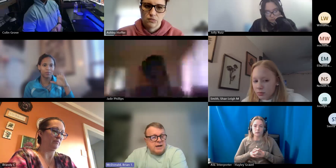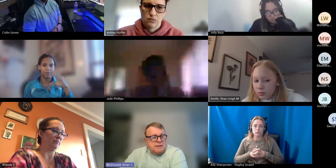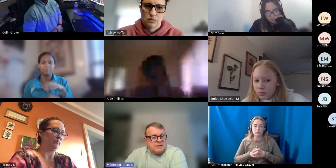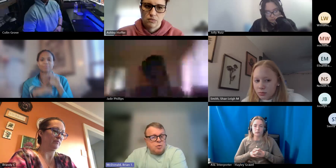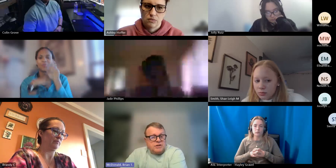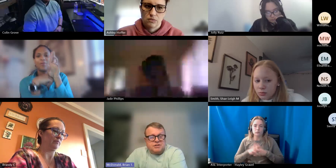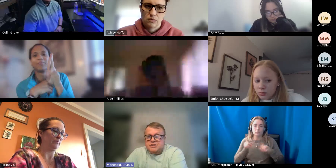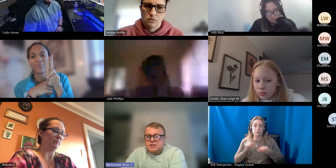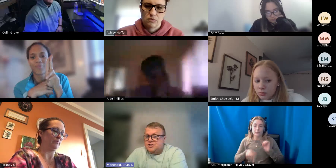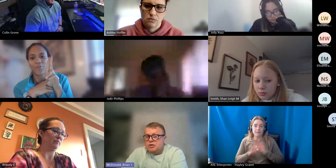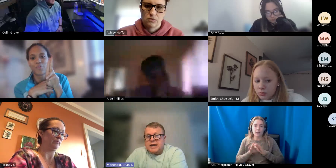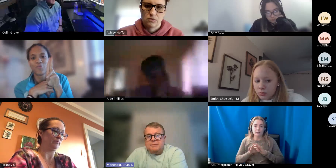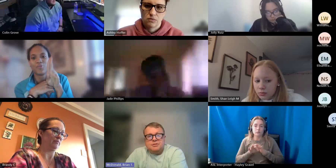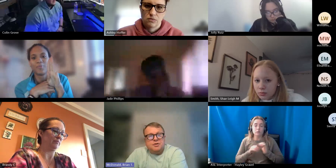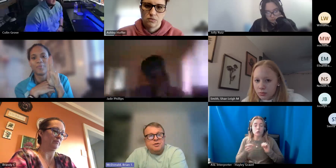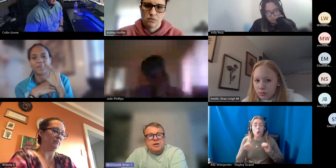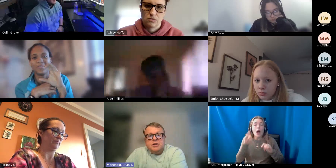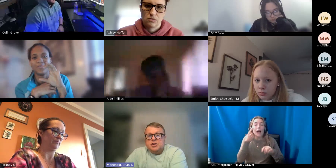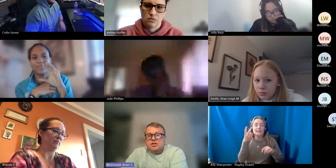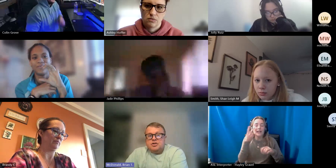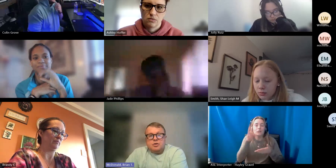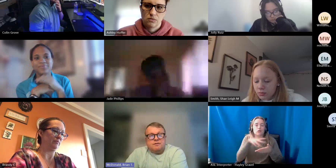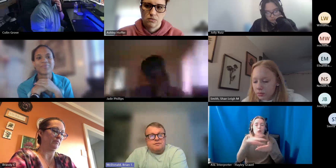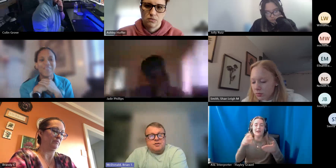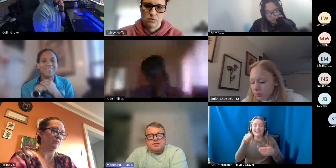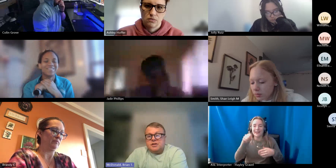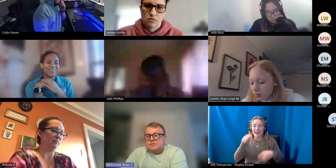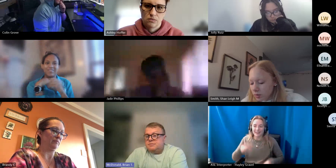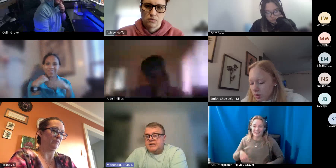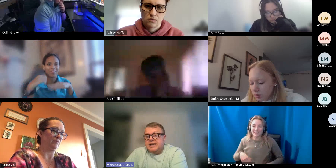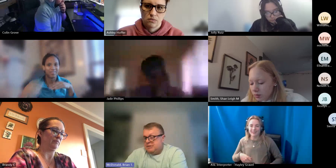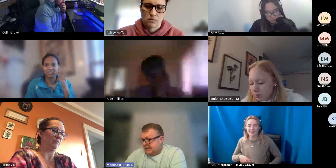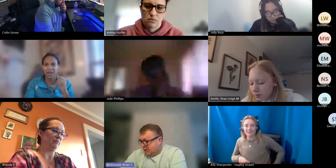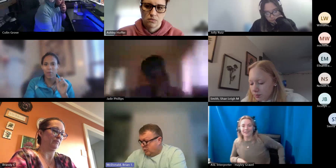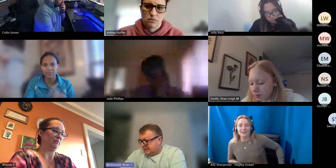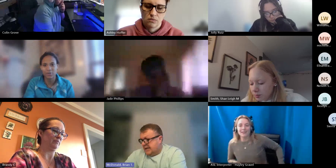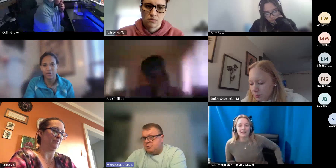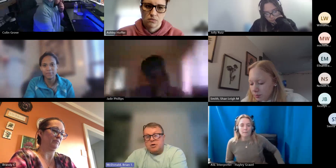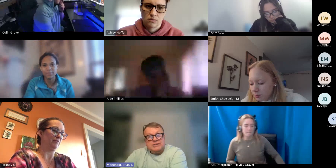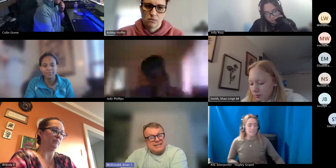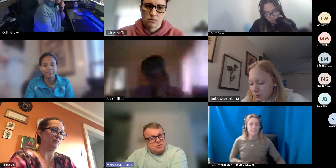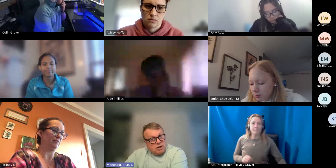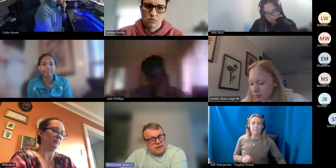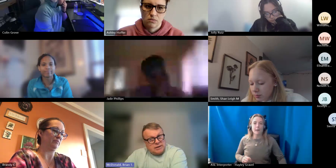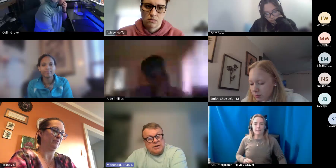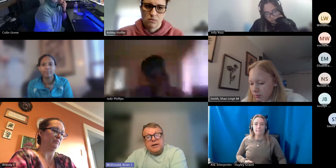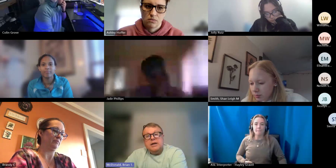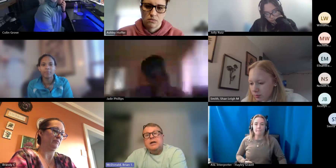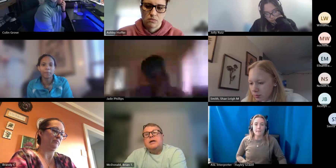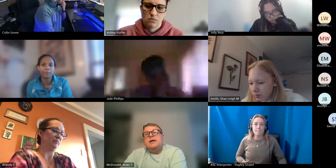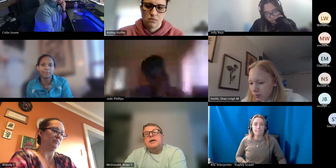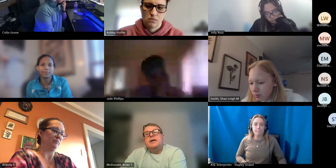This is your time to ask questions. This is your time to sort of to get everything on the table, because guess